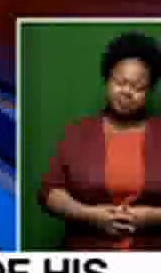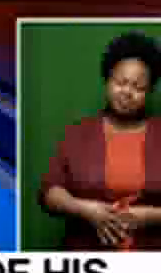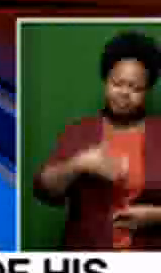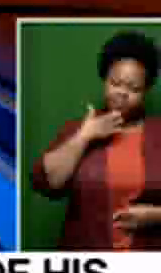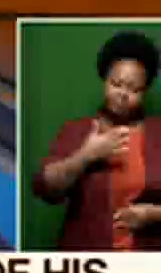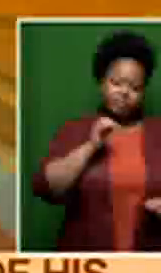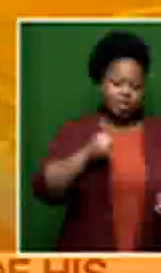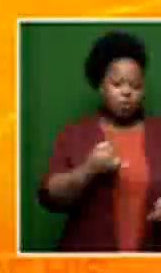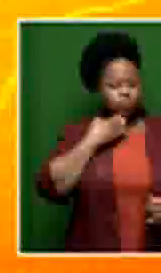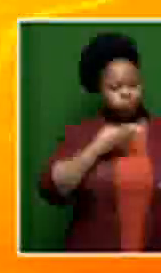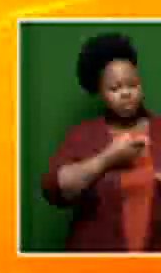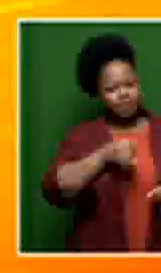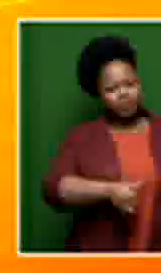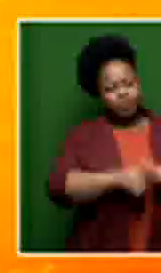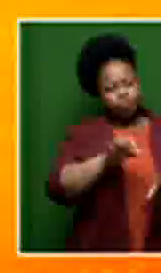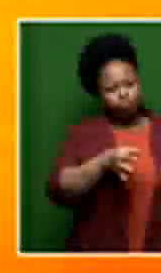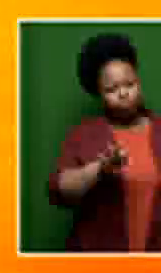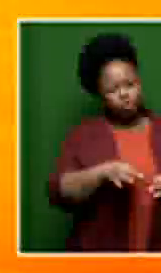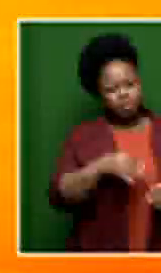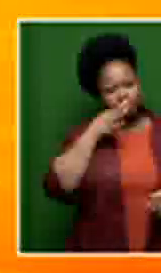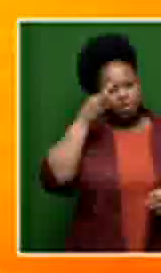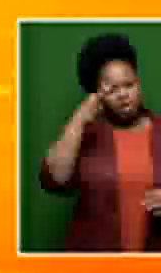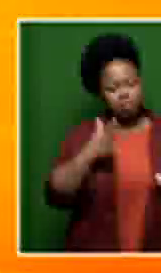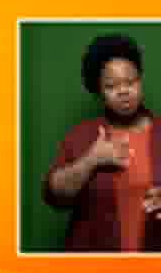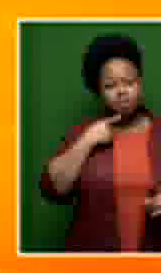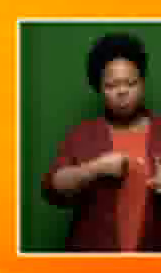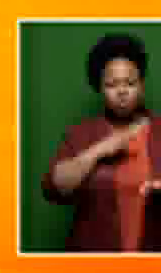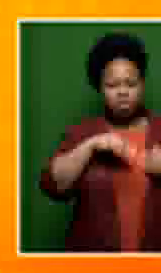Thank you. We've just spoken to our first music guest, Una Rams, and he's been